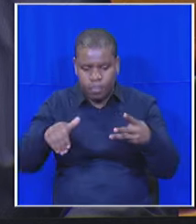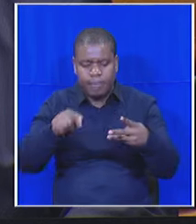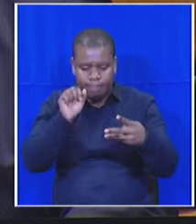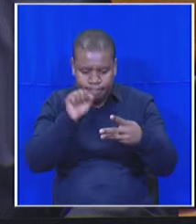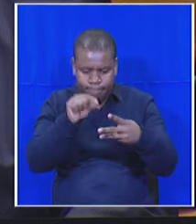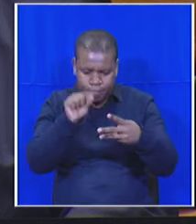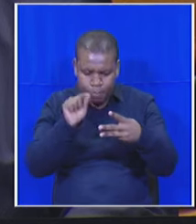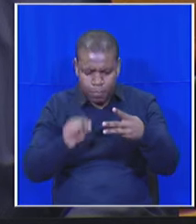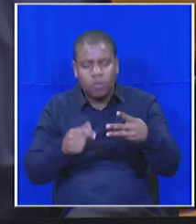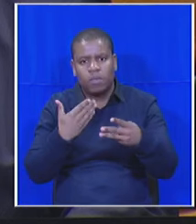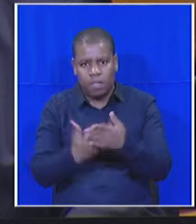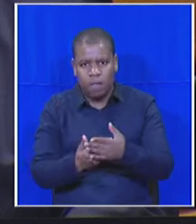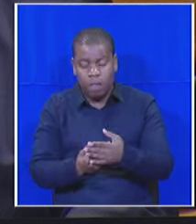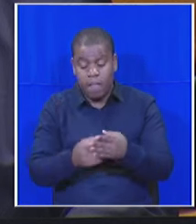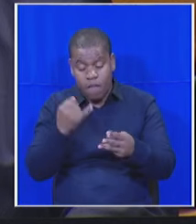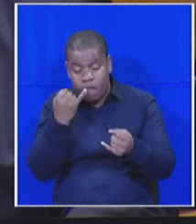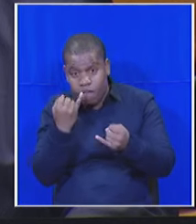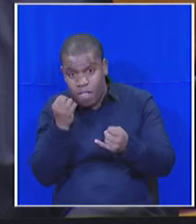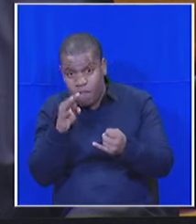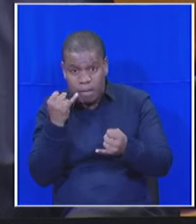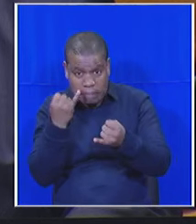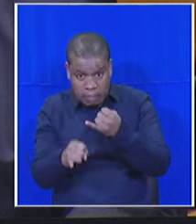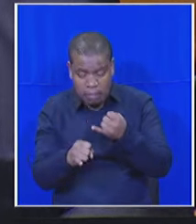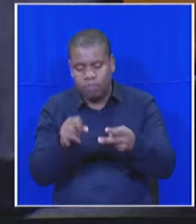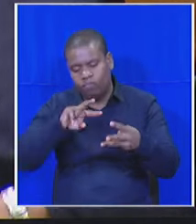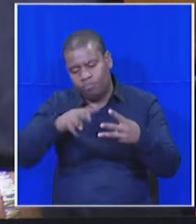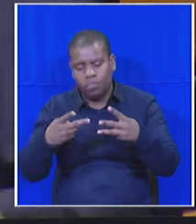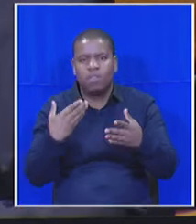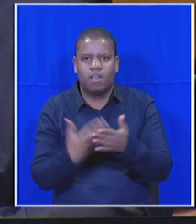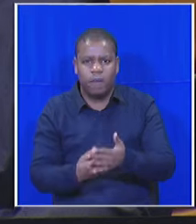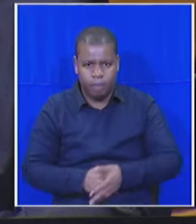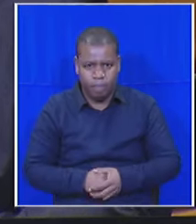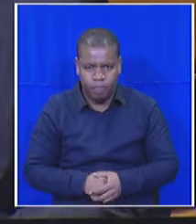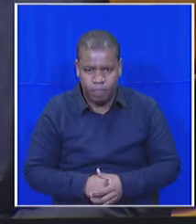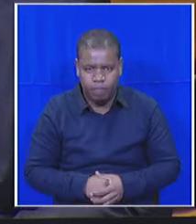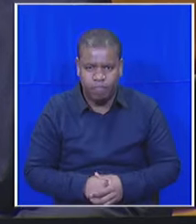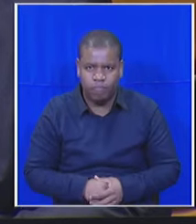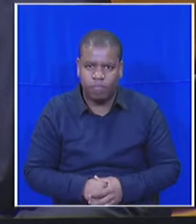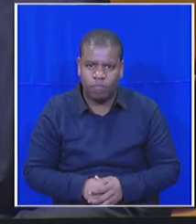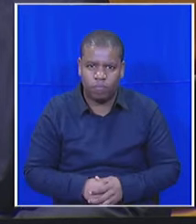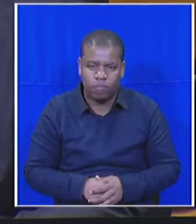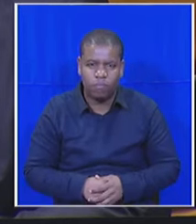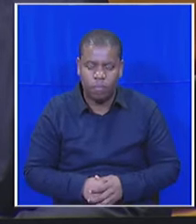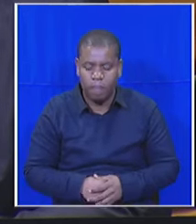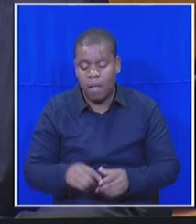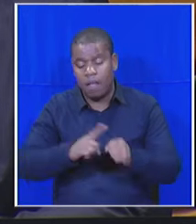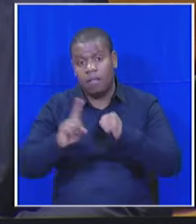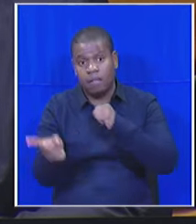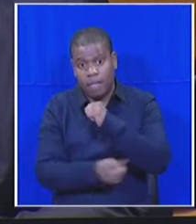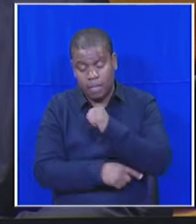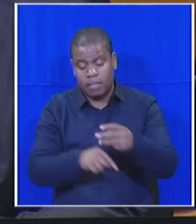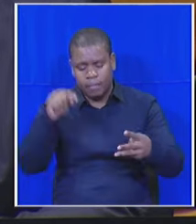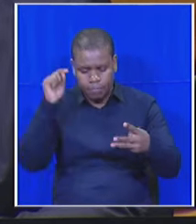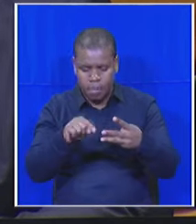member inadvertently presses the wrong button, the member may thereafter press the correct button. The last button pressed will